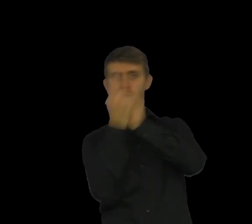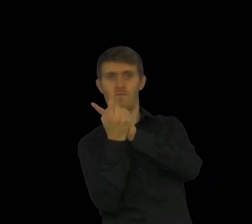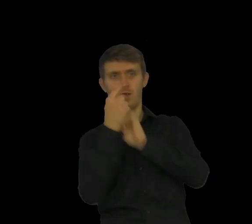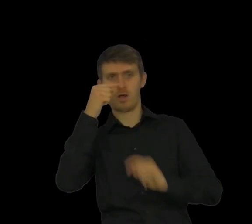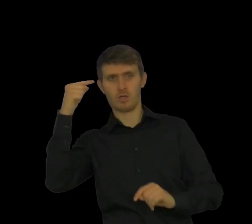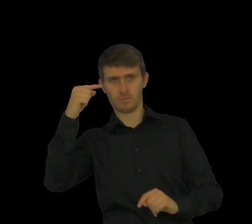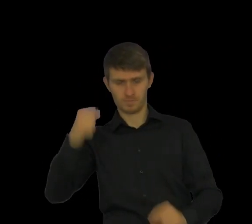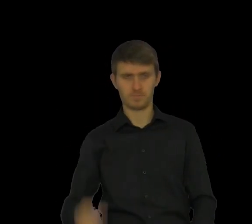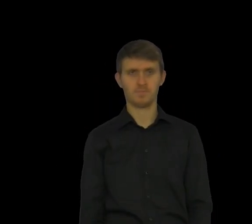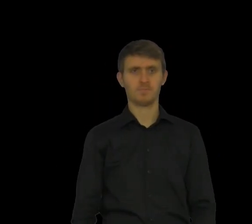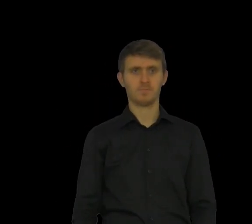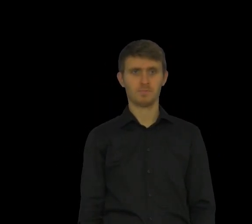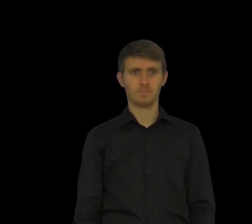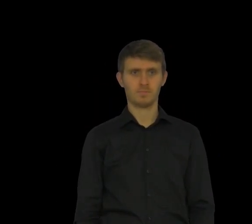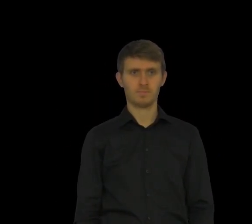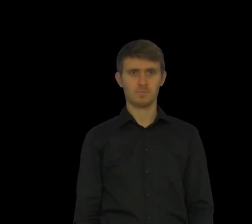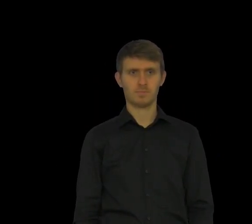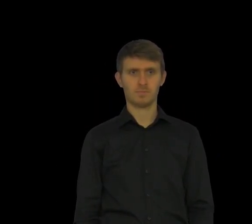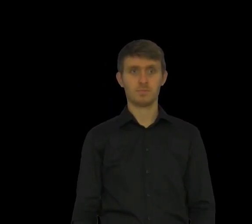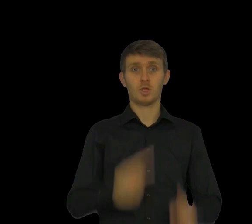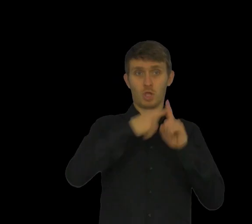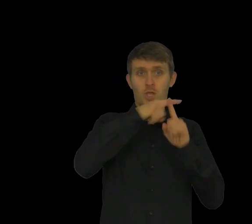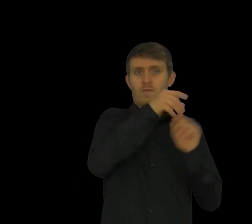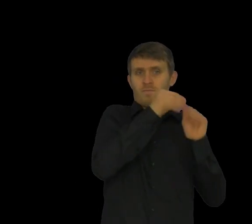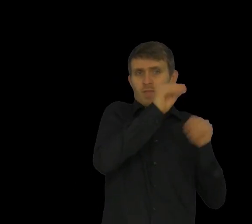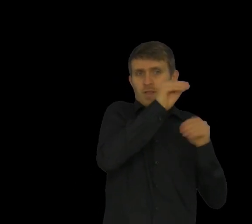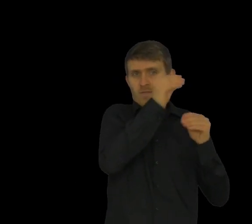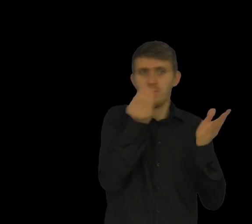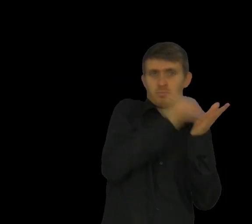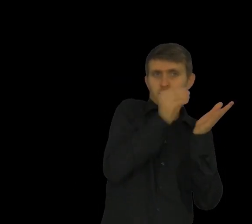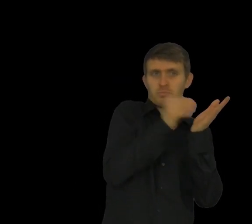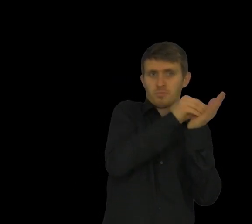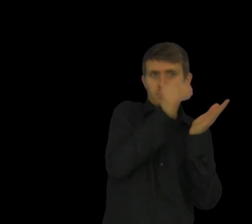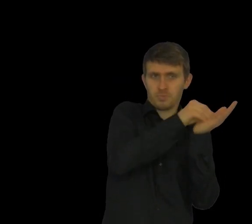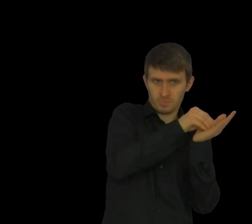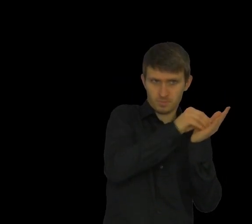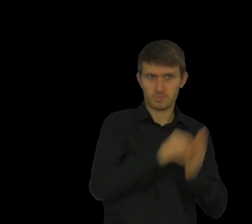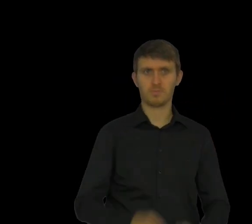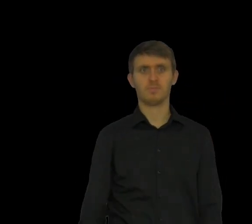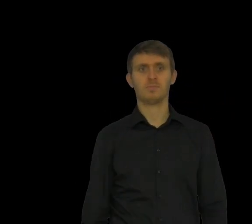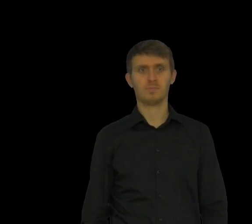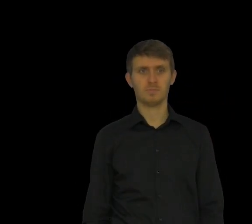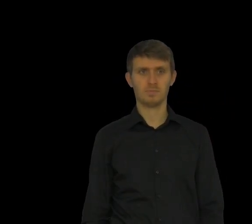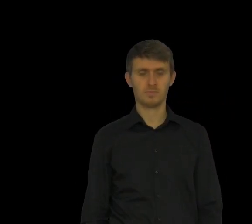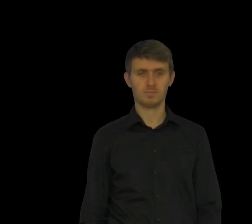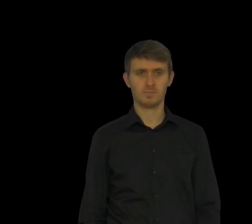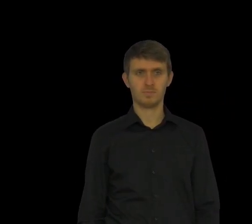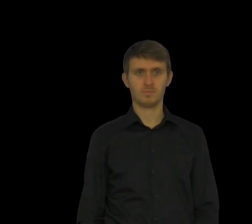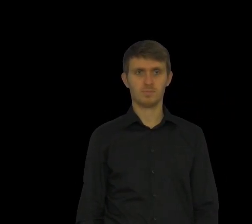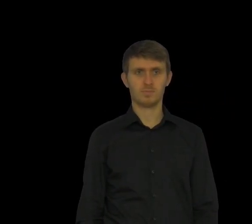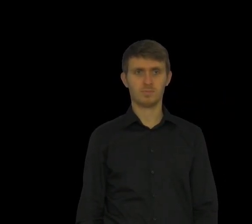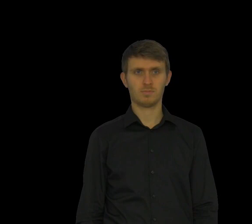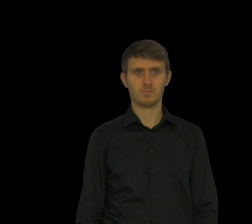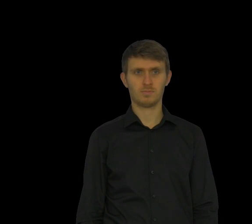or minus is the opposite of addition so in addition you're you're doing something more you're adding I don't want to